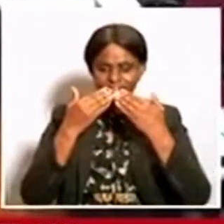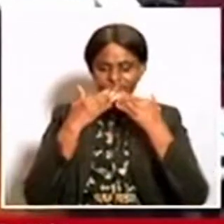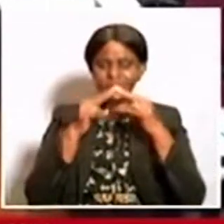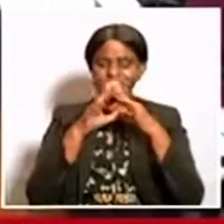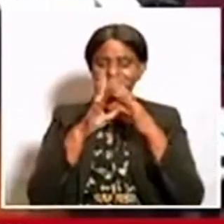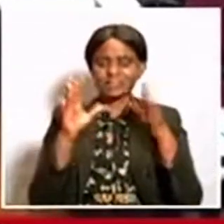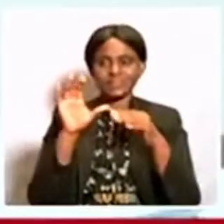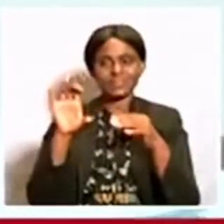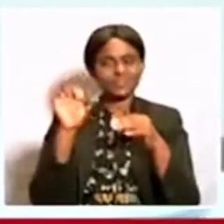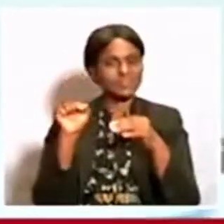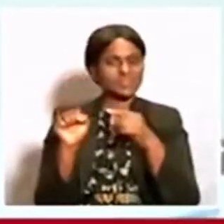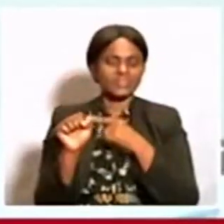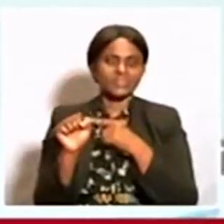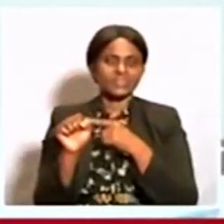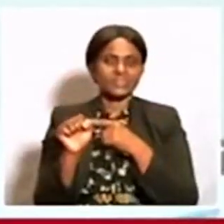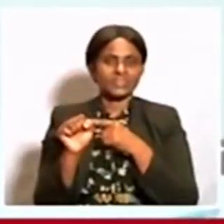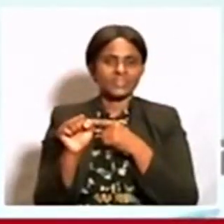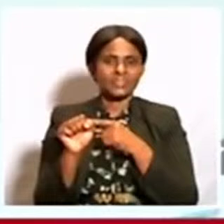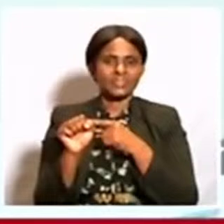Secretary,